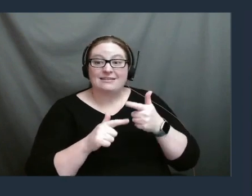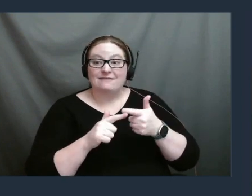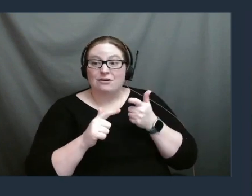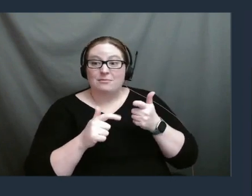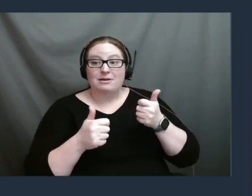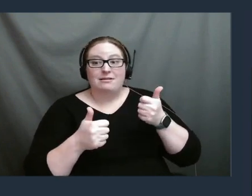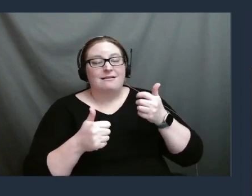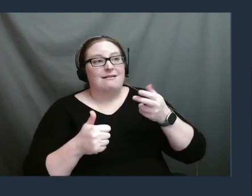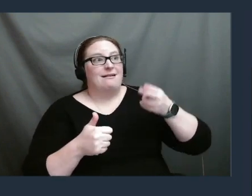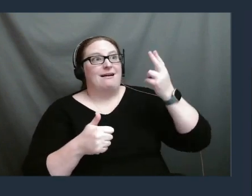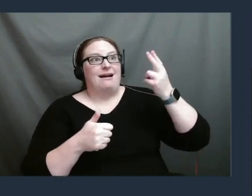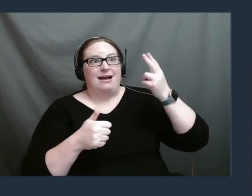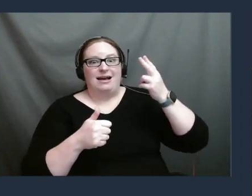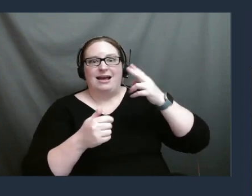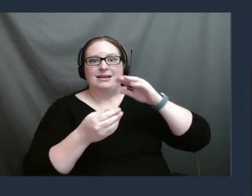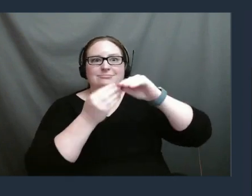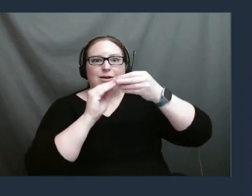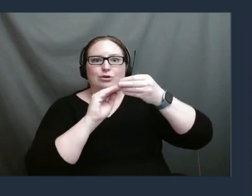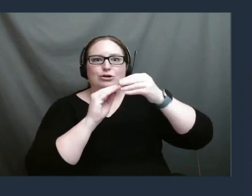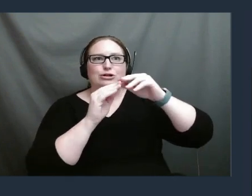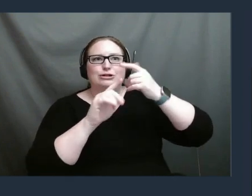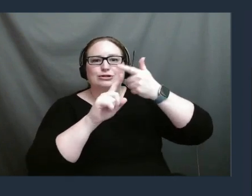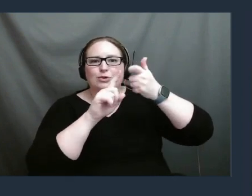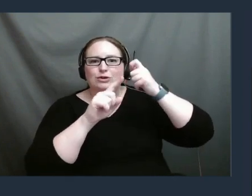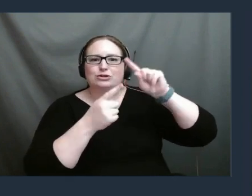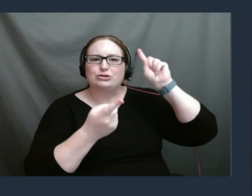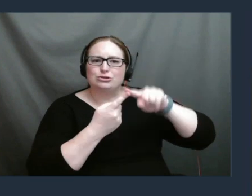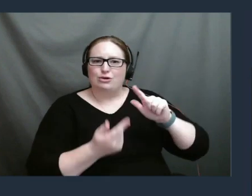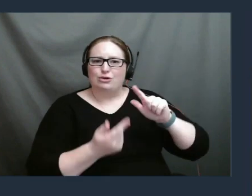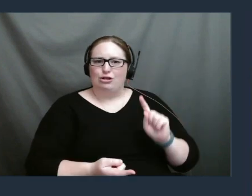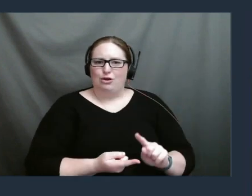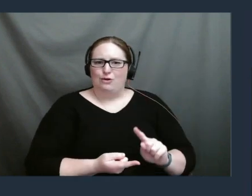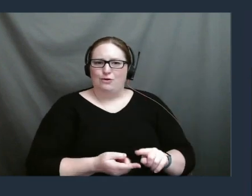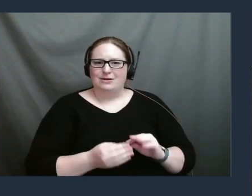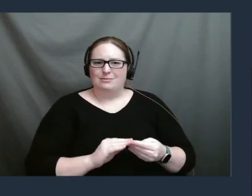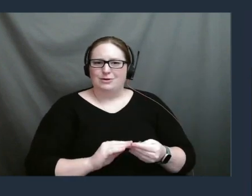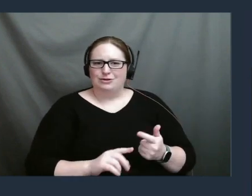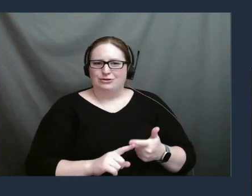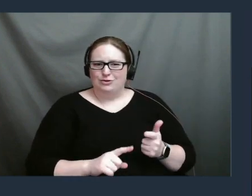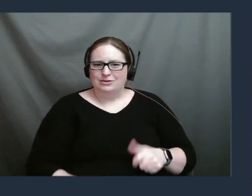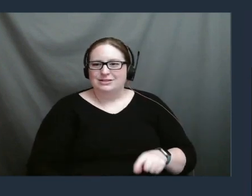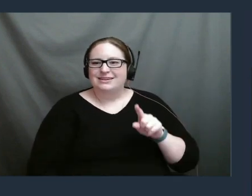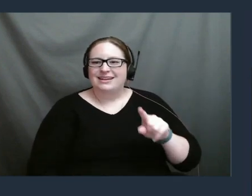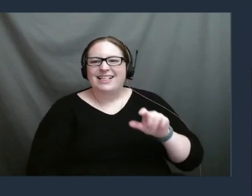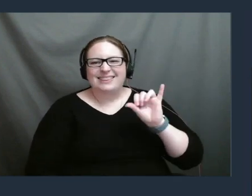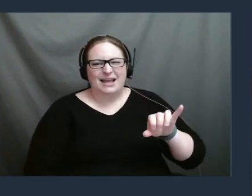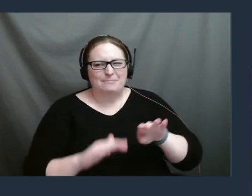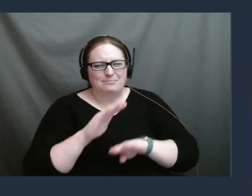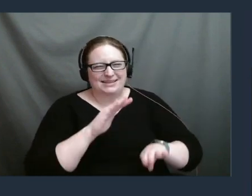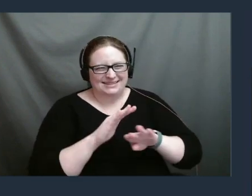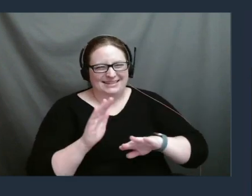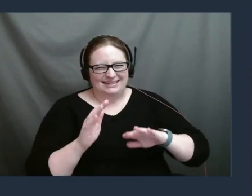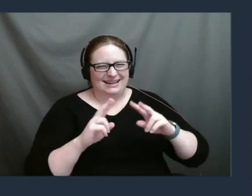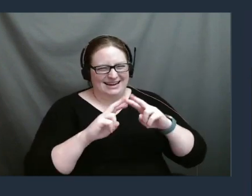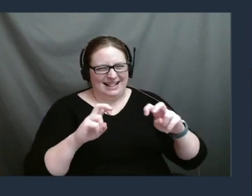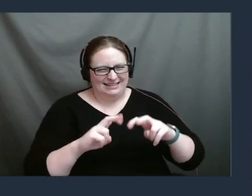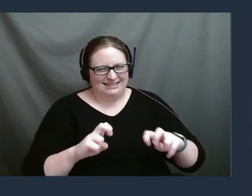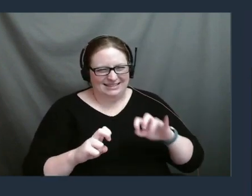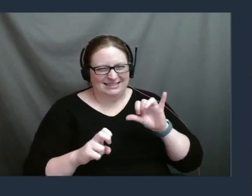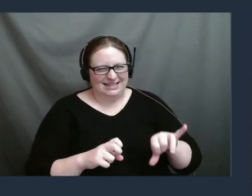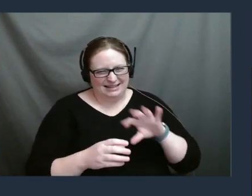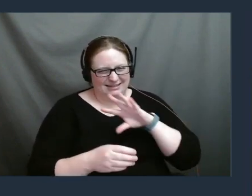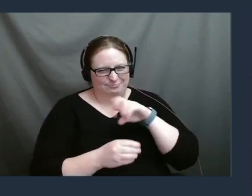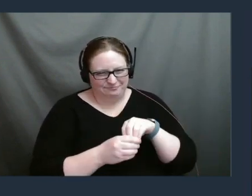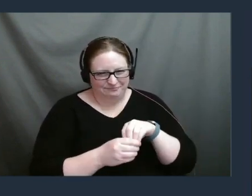source to a lower cardinality destination. Basic IoT analysis is an example of this. You can log